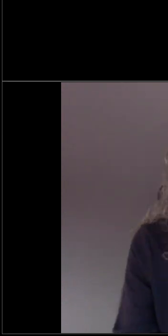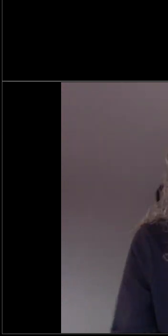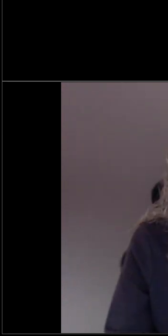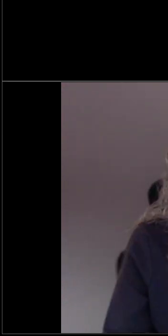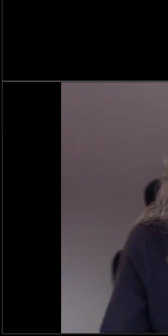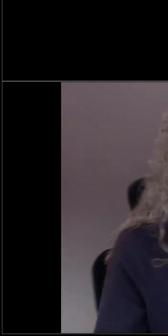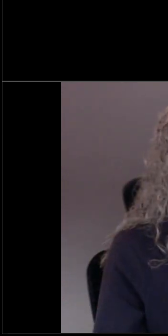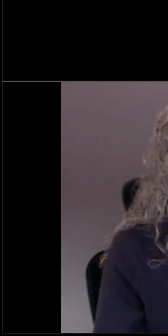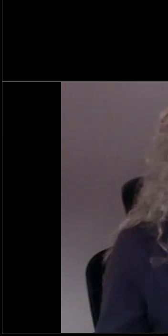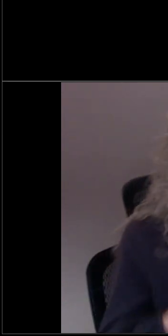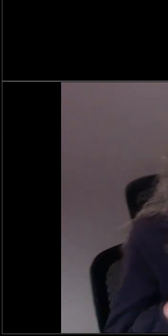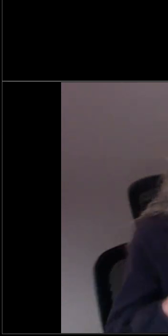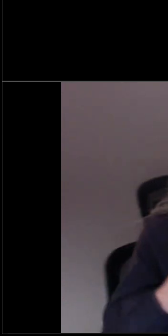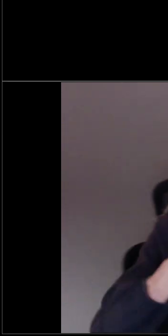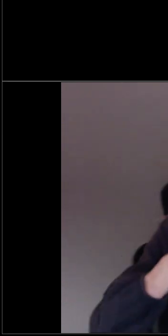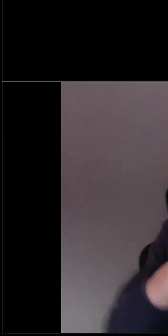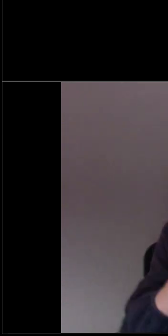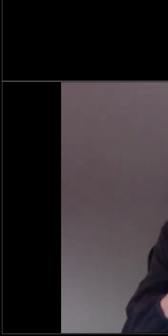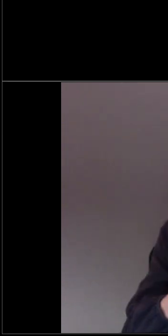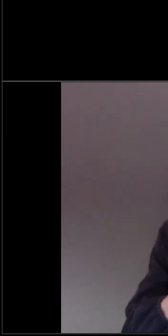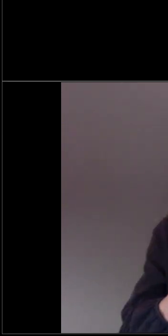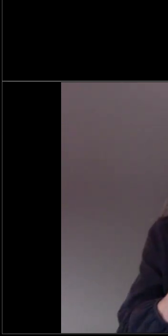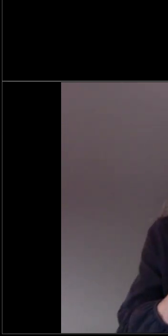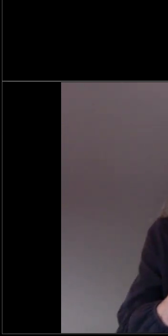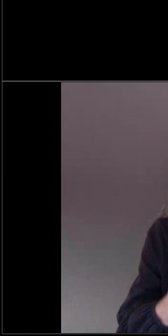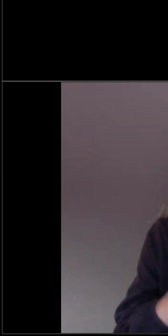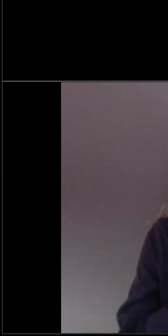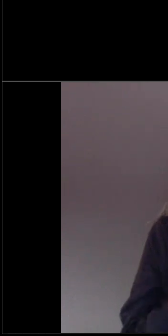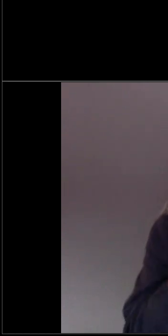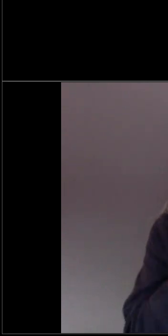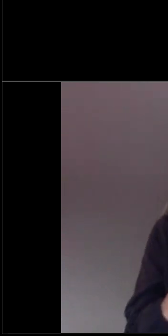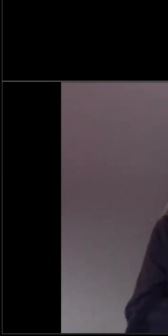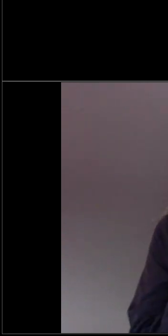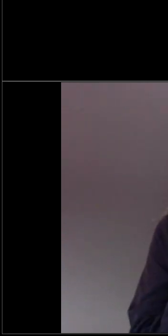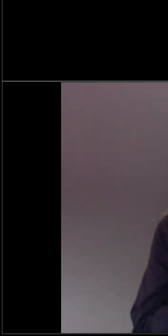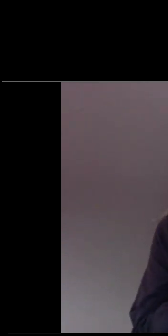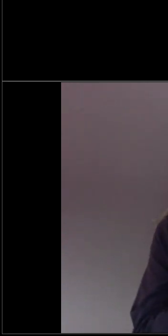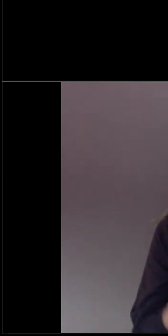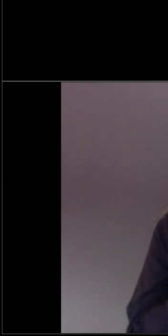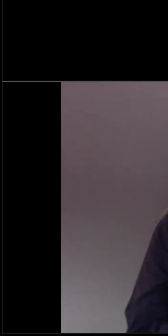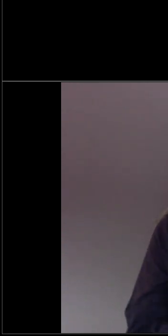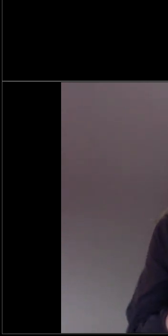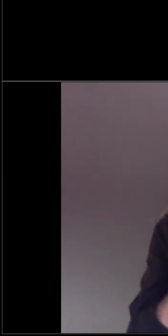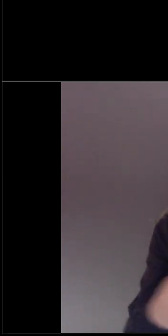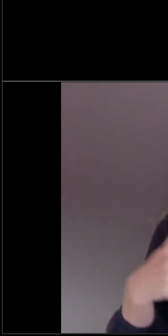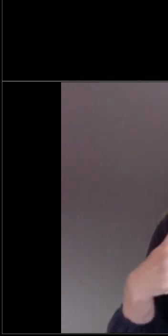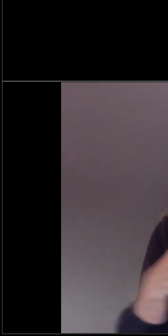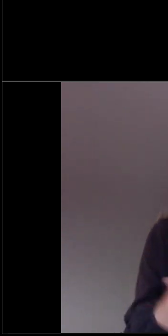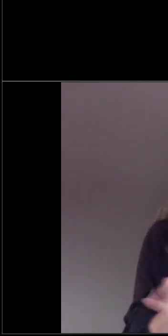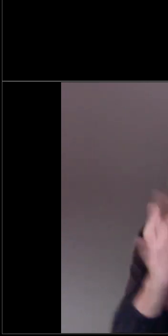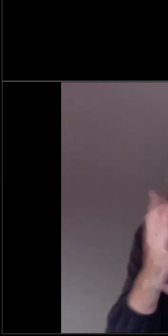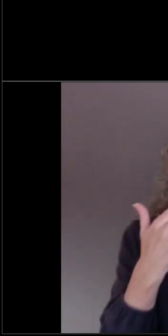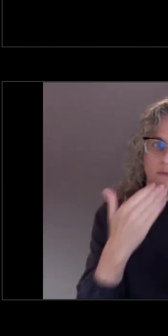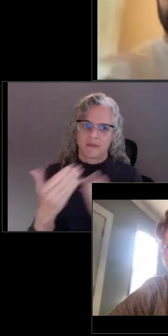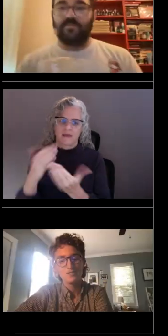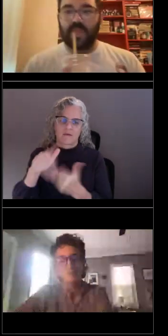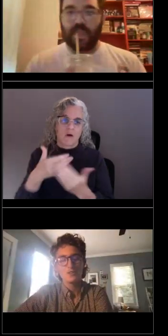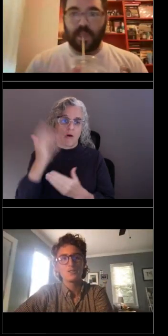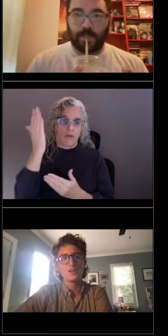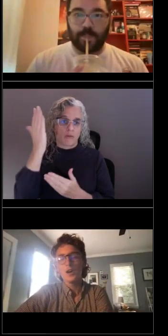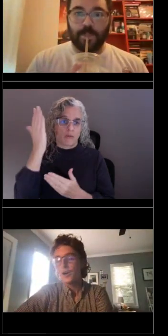So as we wrap up, I just want to thank everyone for being here, but I especially want to thank all of the